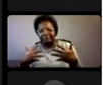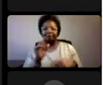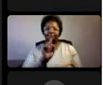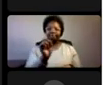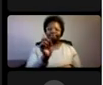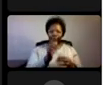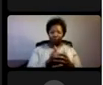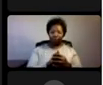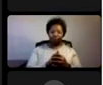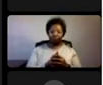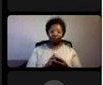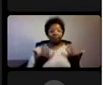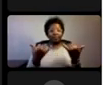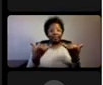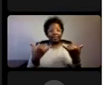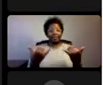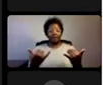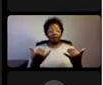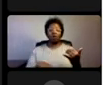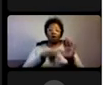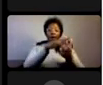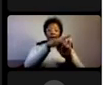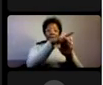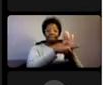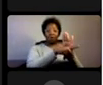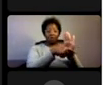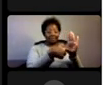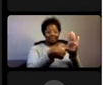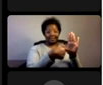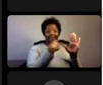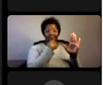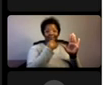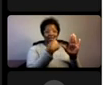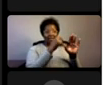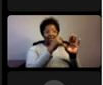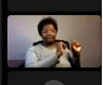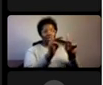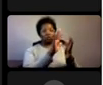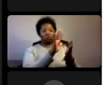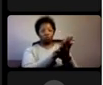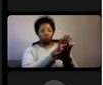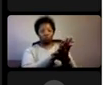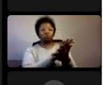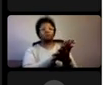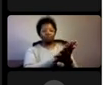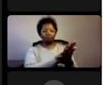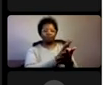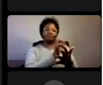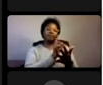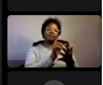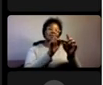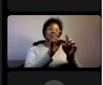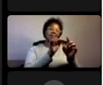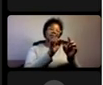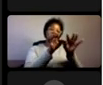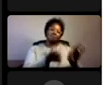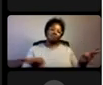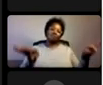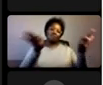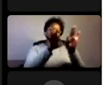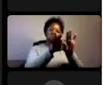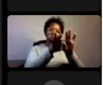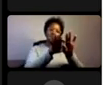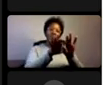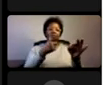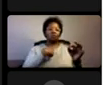our test return policy, we see this as a way of prevention and screening as we are elevating